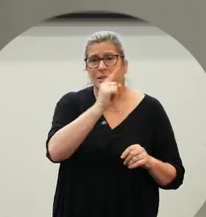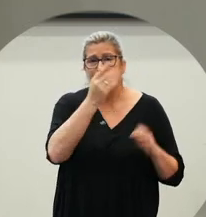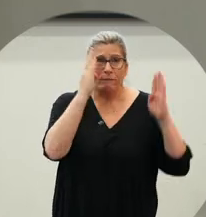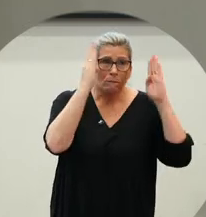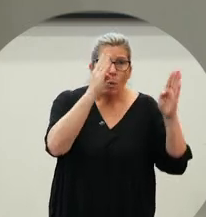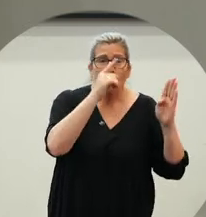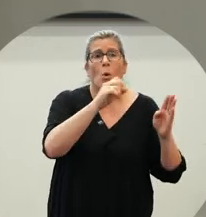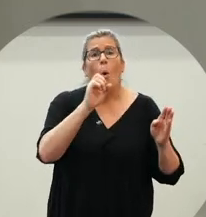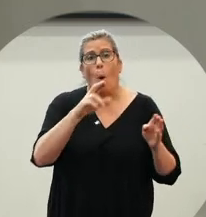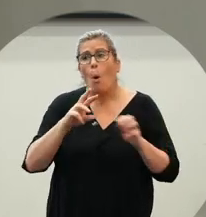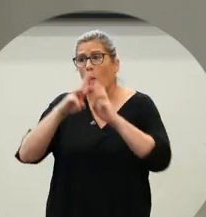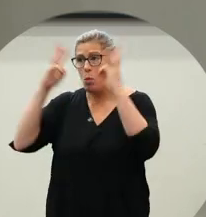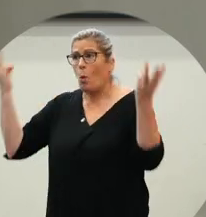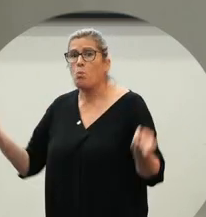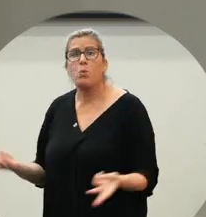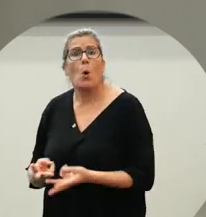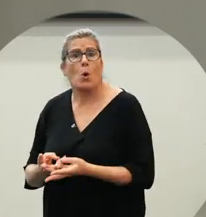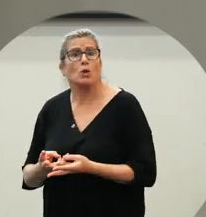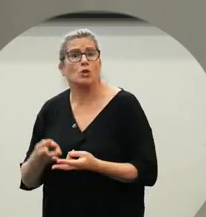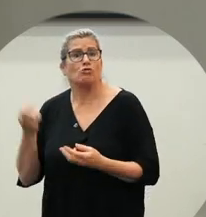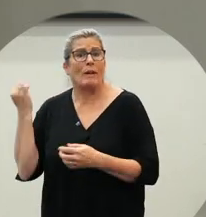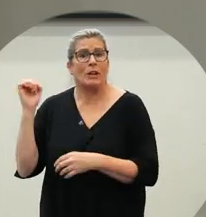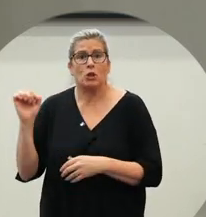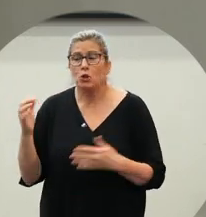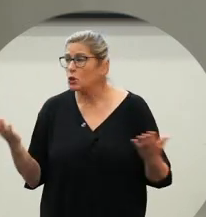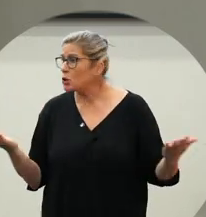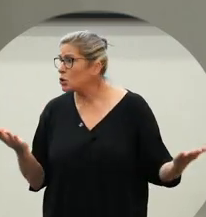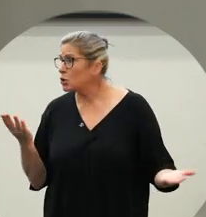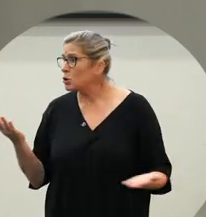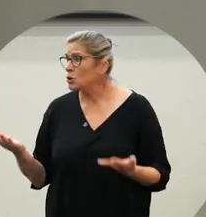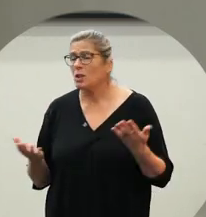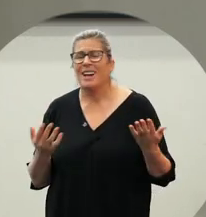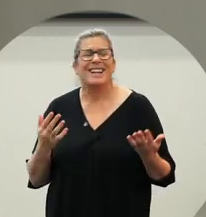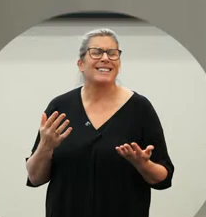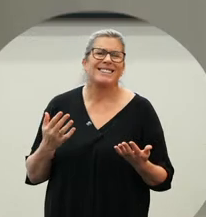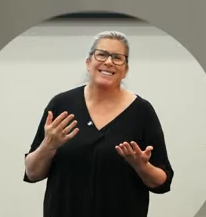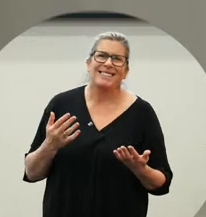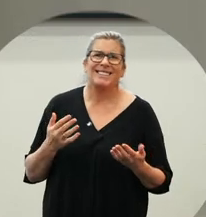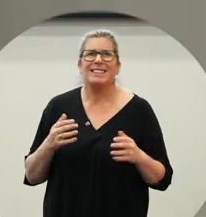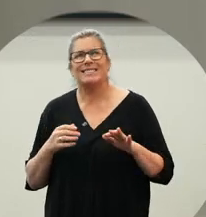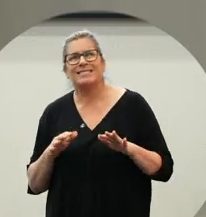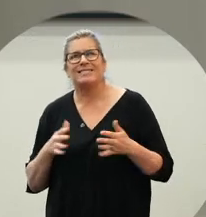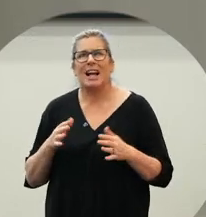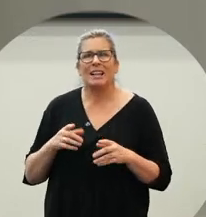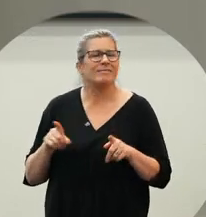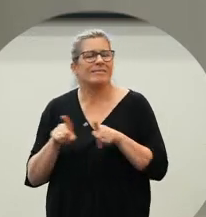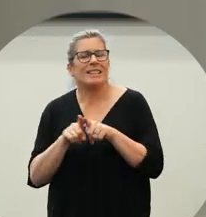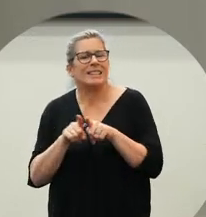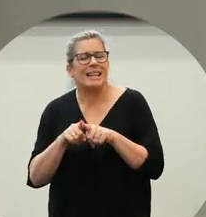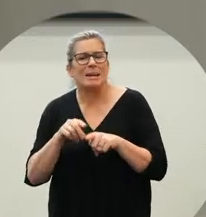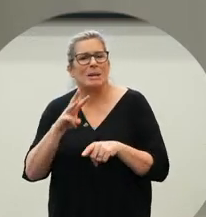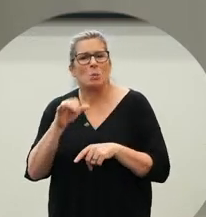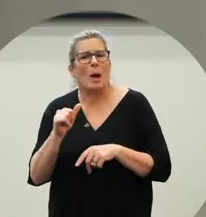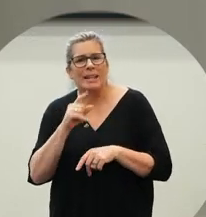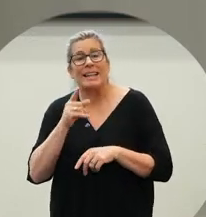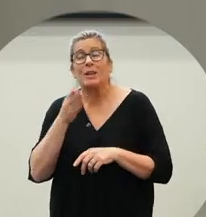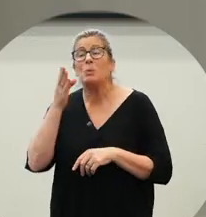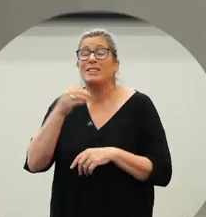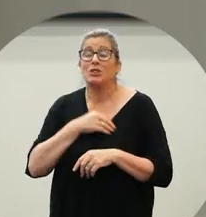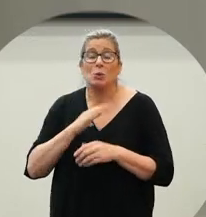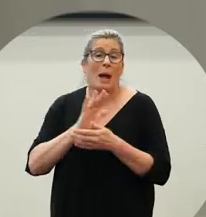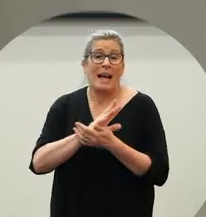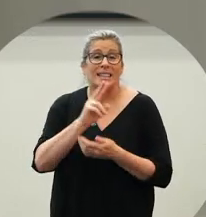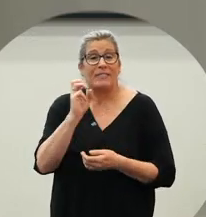the world revolution idea too? Did he follow? Not as distinctly as Wally. He went to the anti-Vietnam War